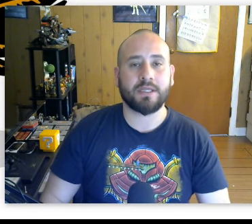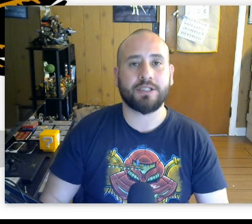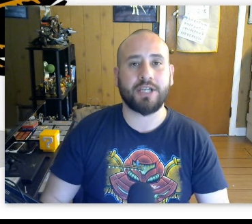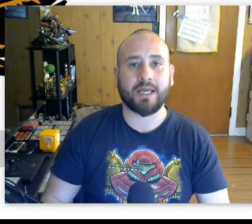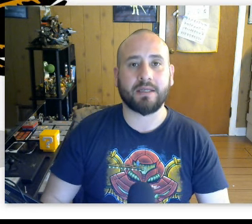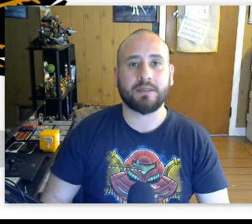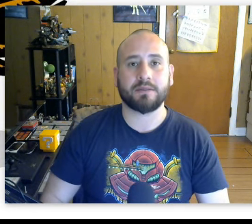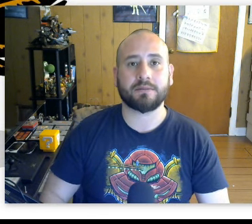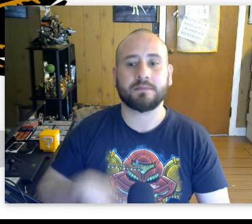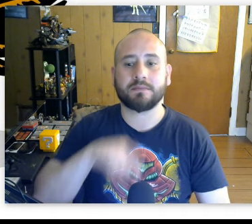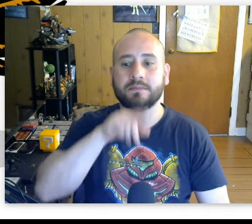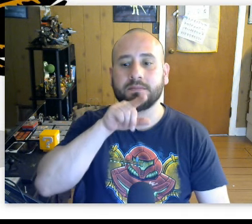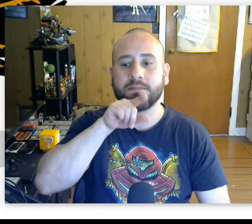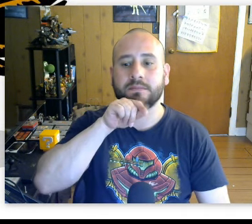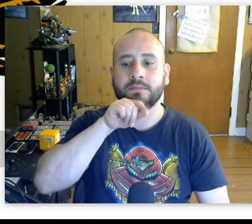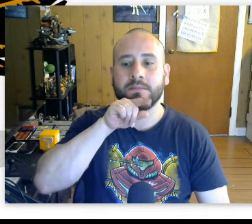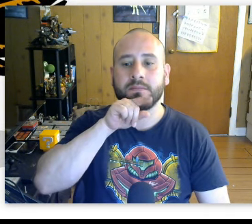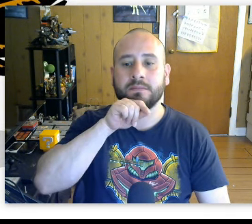Chicken.